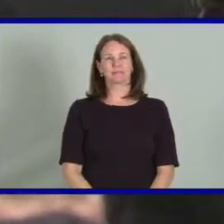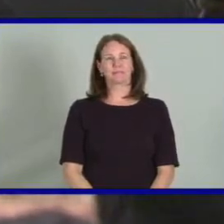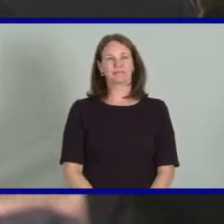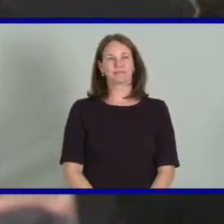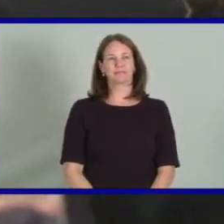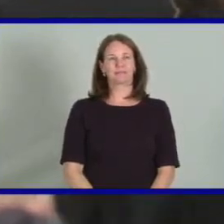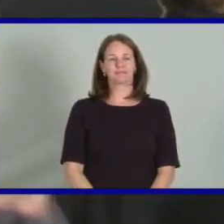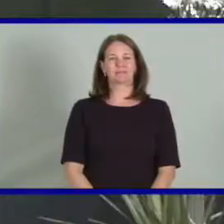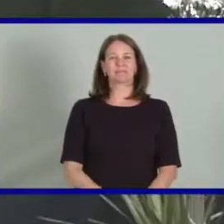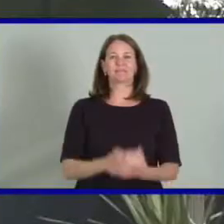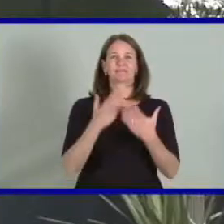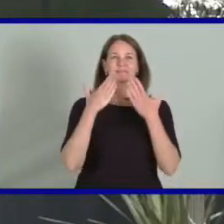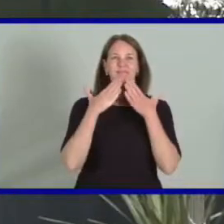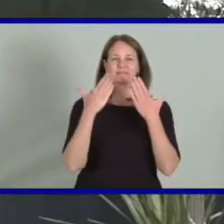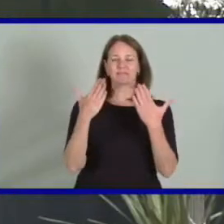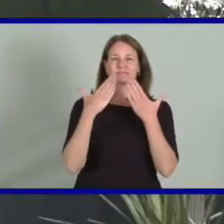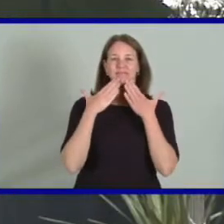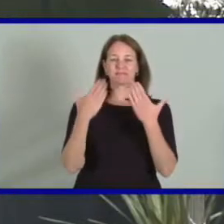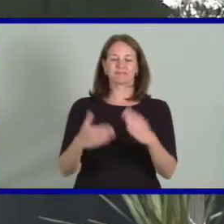Thank you.